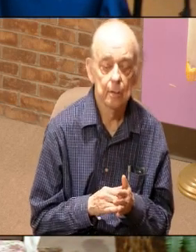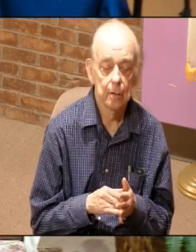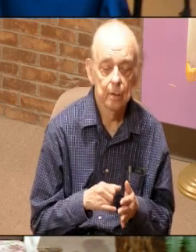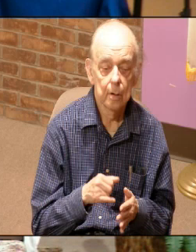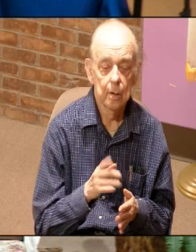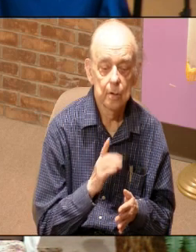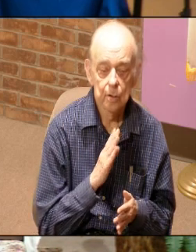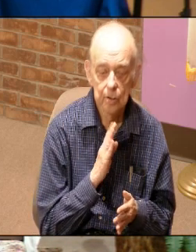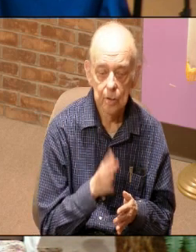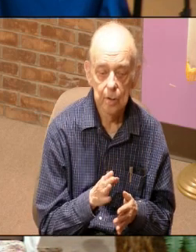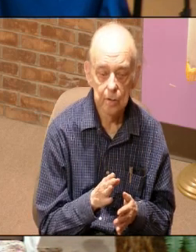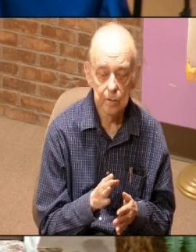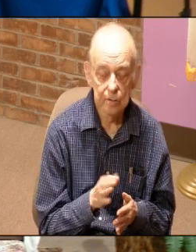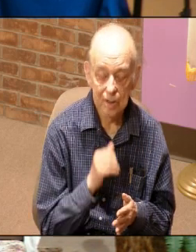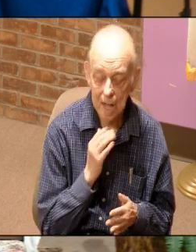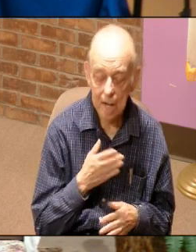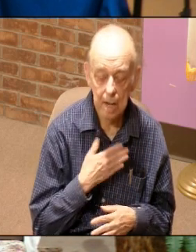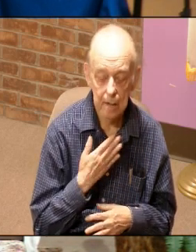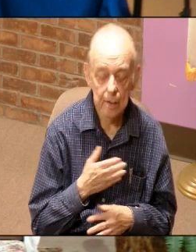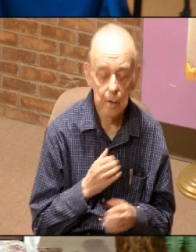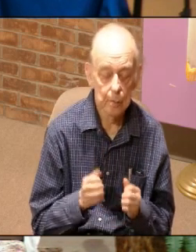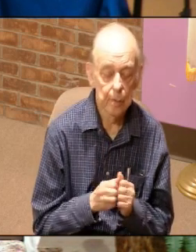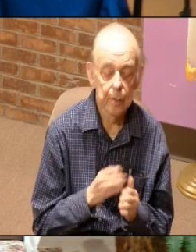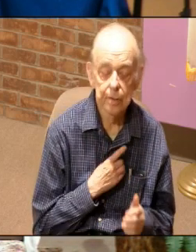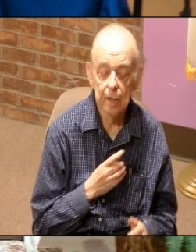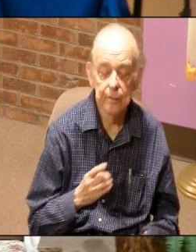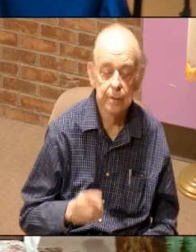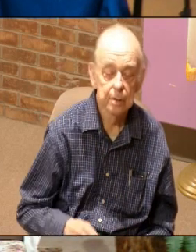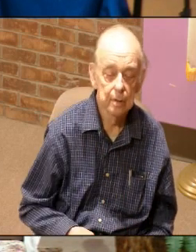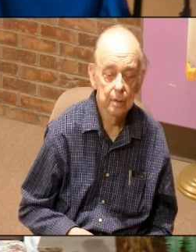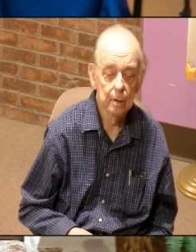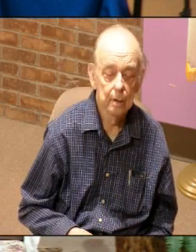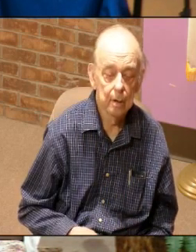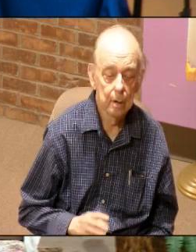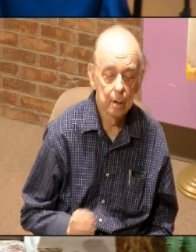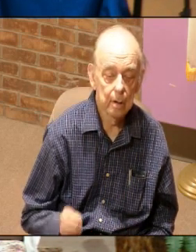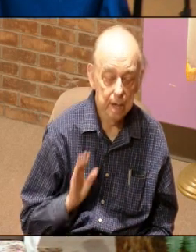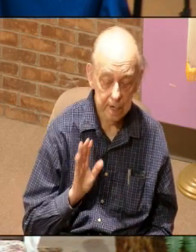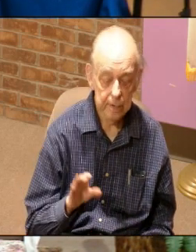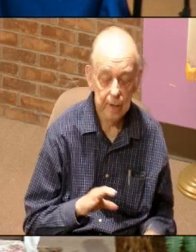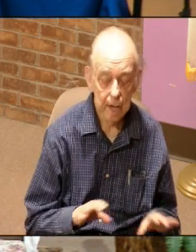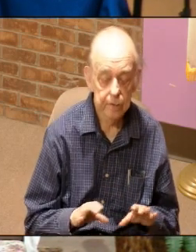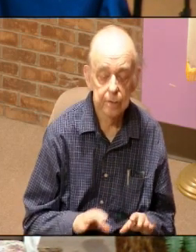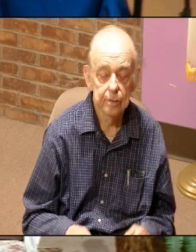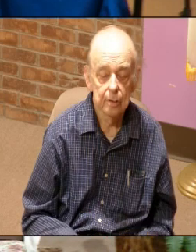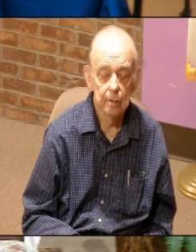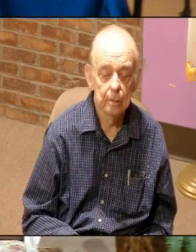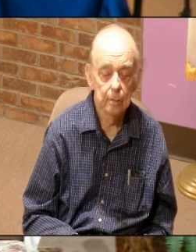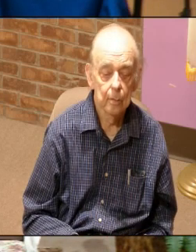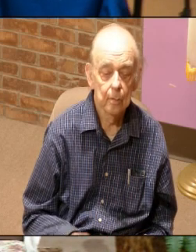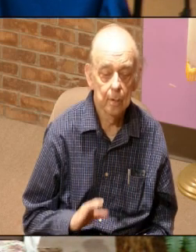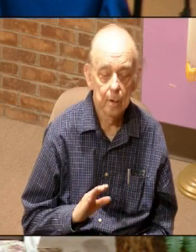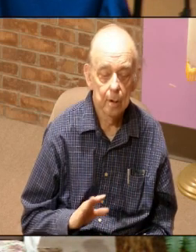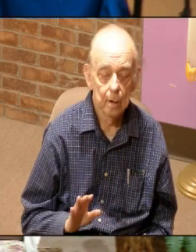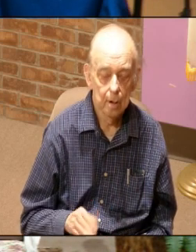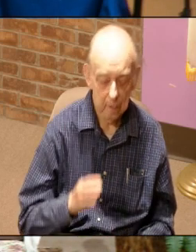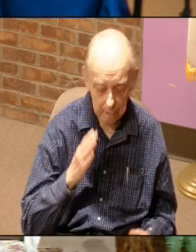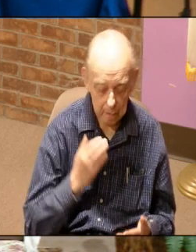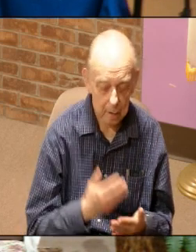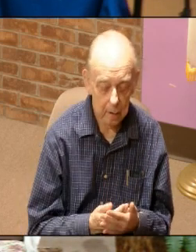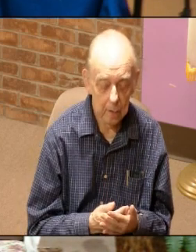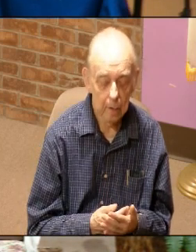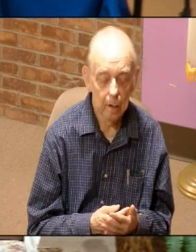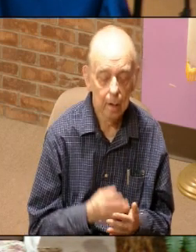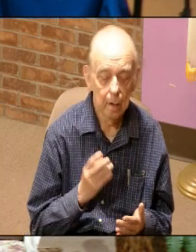God was very displeased with David and his actions. The little boy who killed